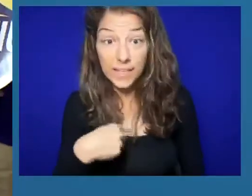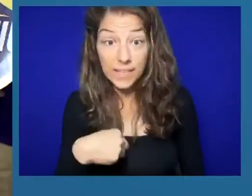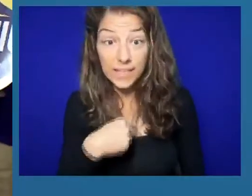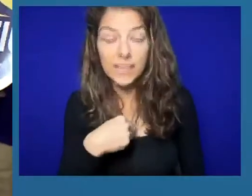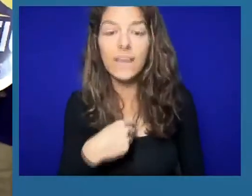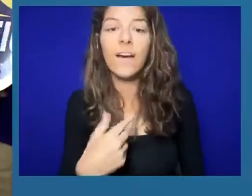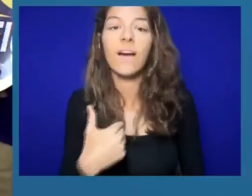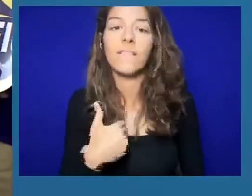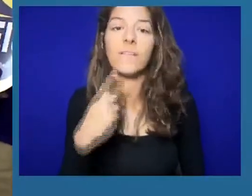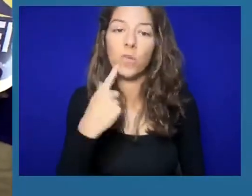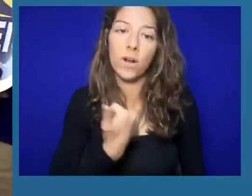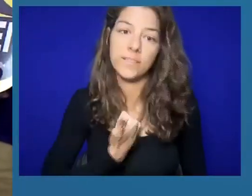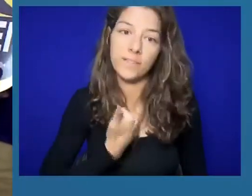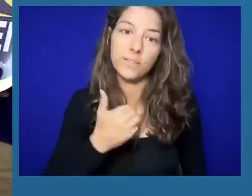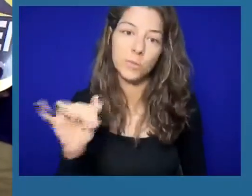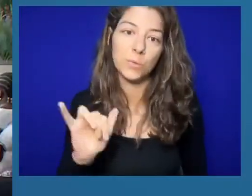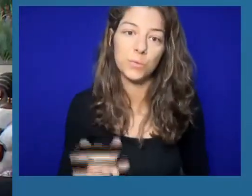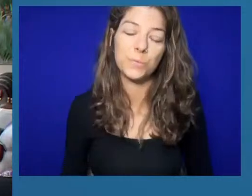for ourselves.